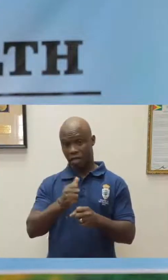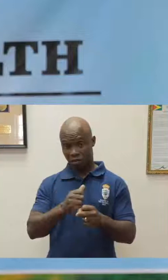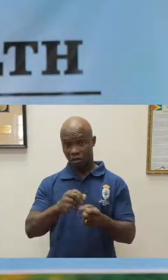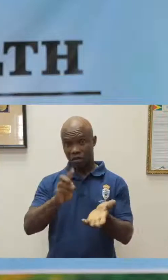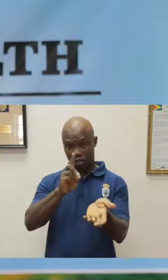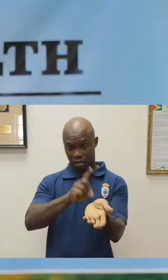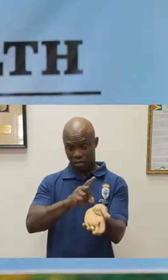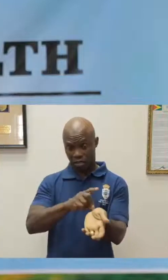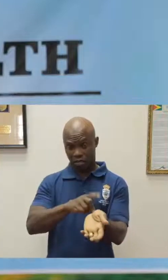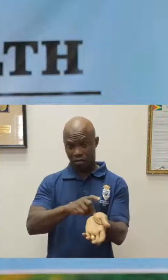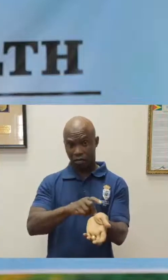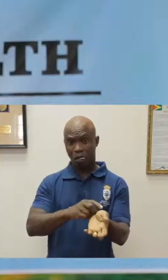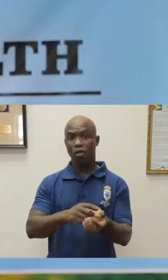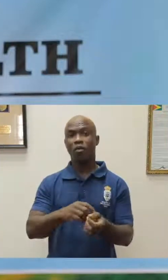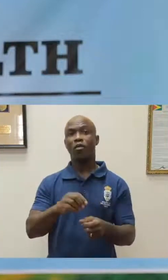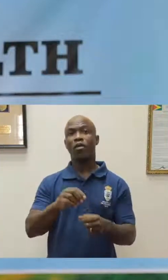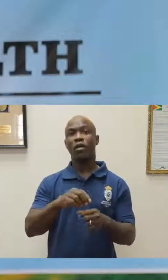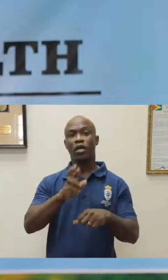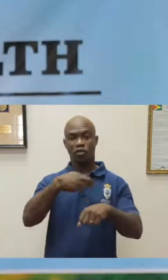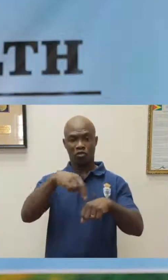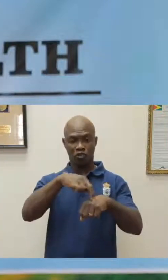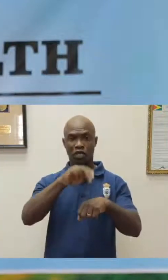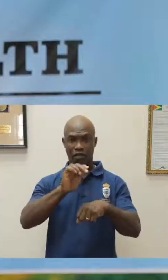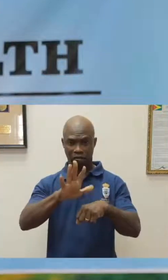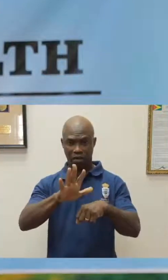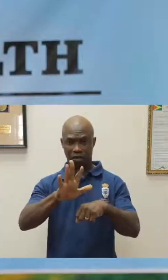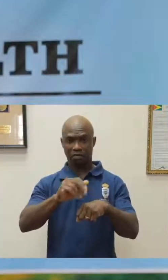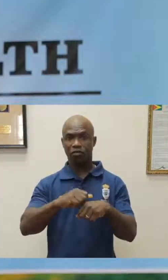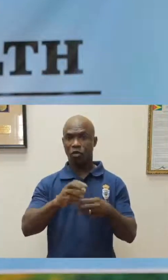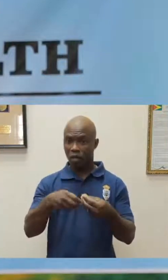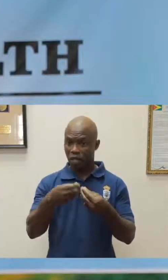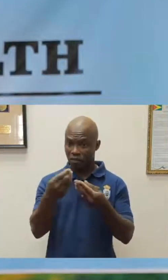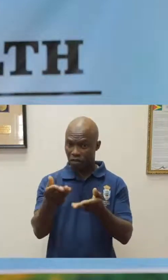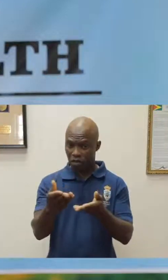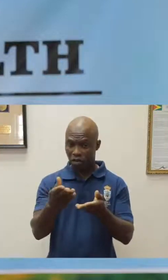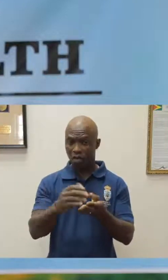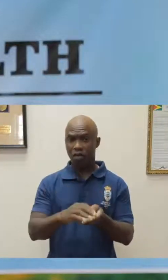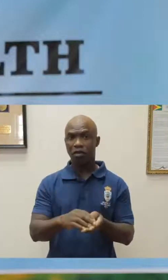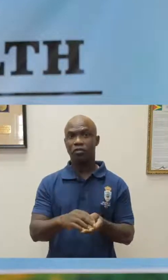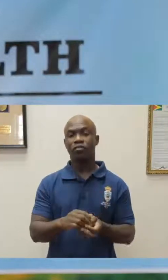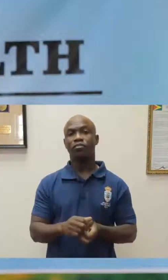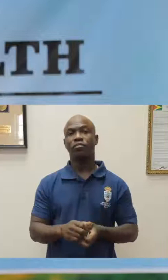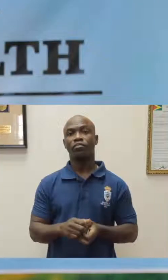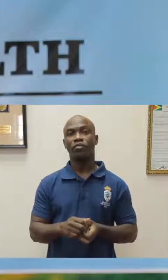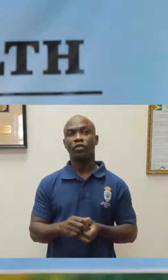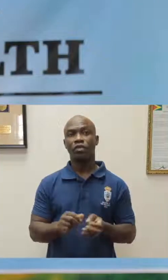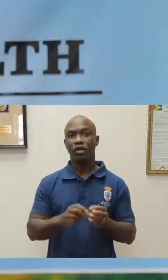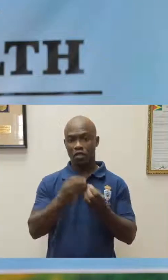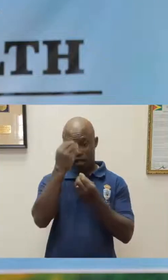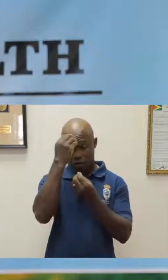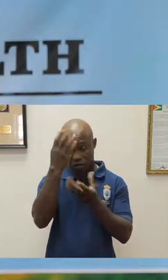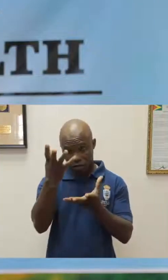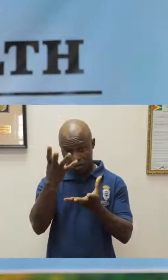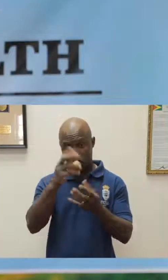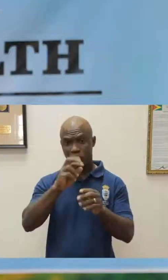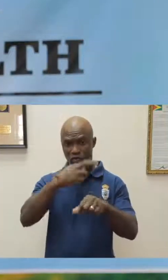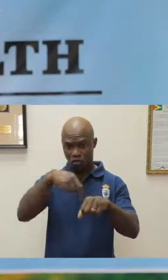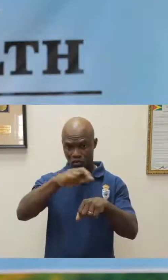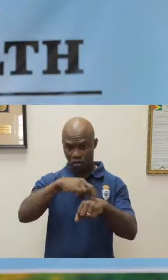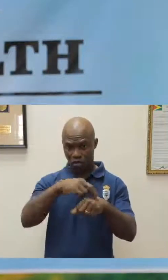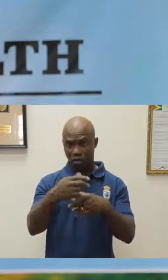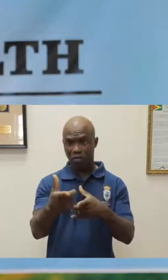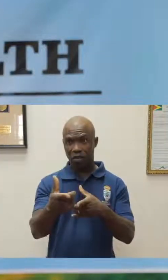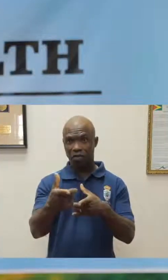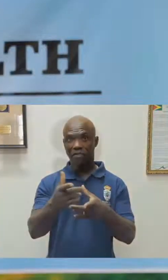5, Mahika Berbice, who will be providing an update of his region's preparation.